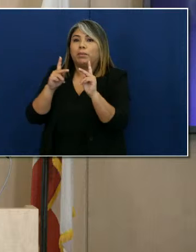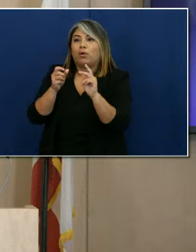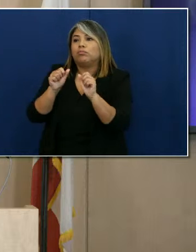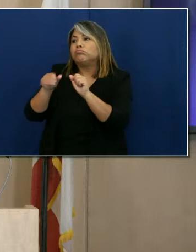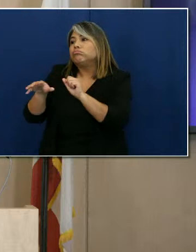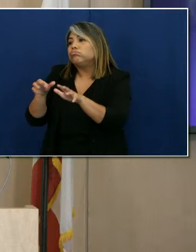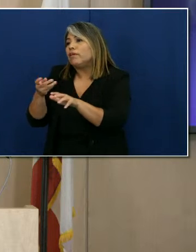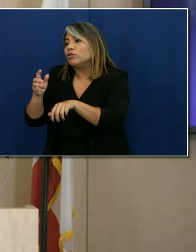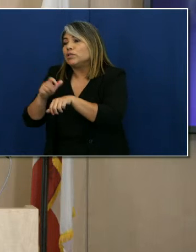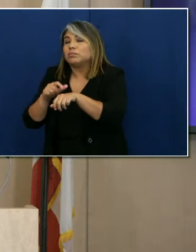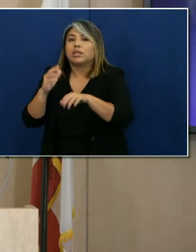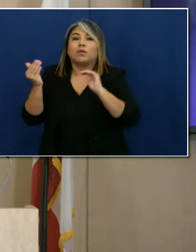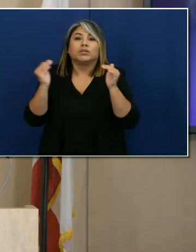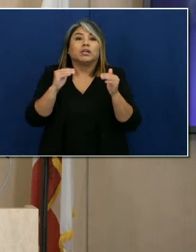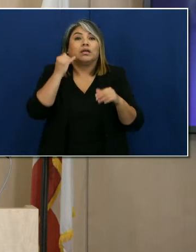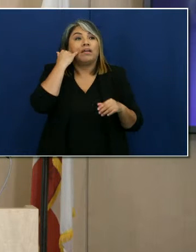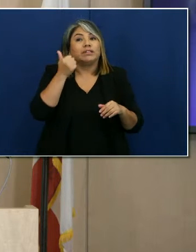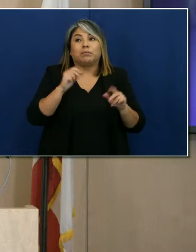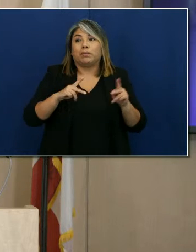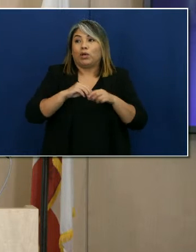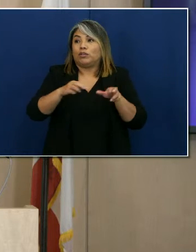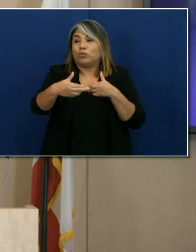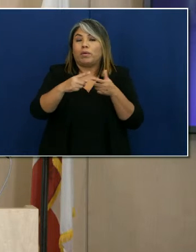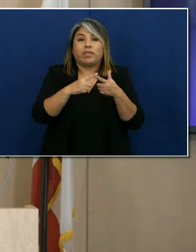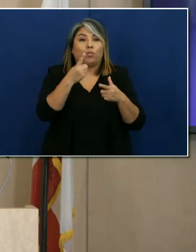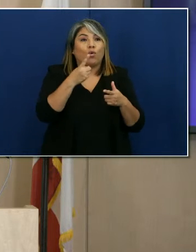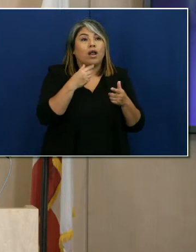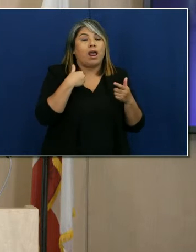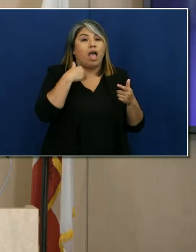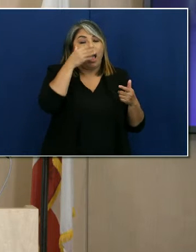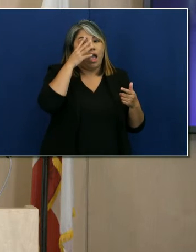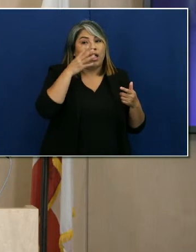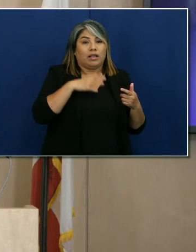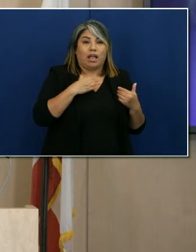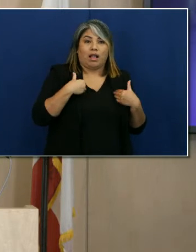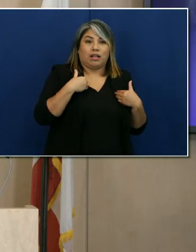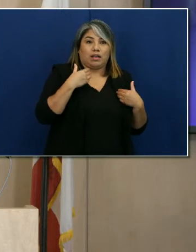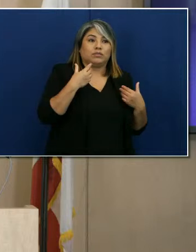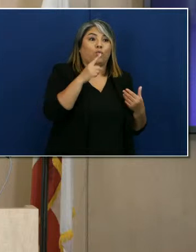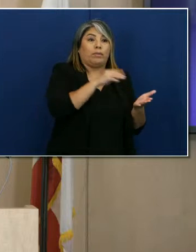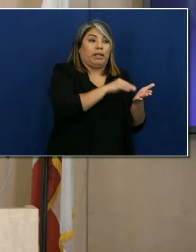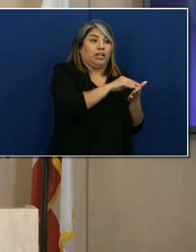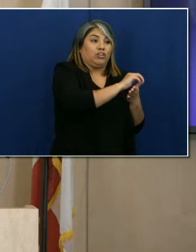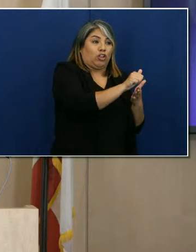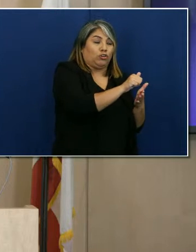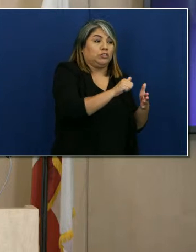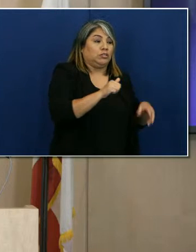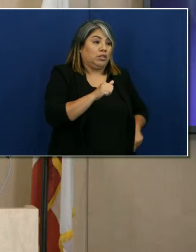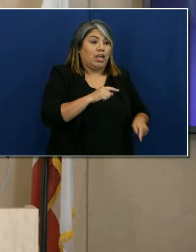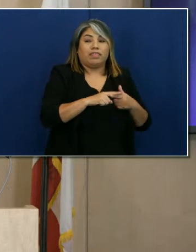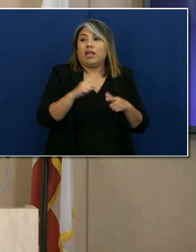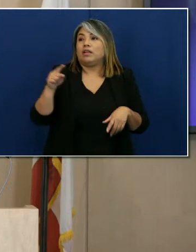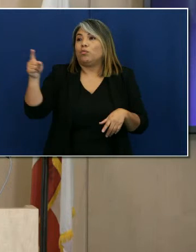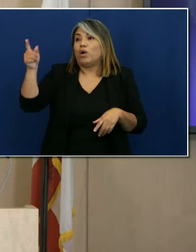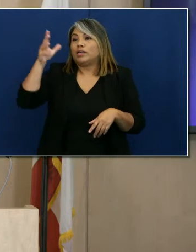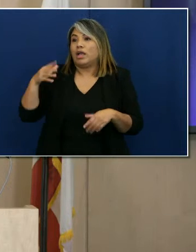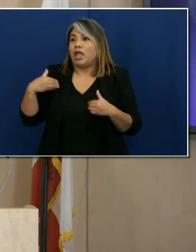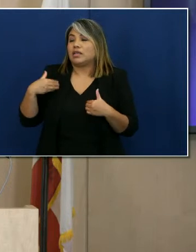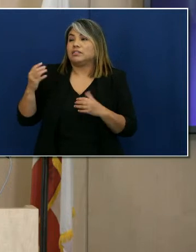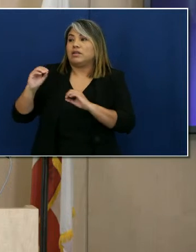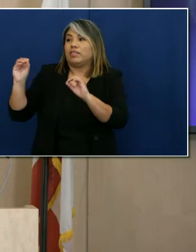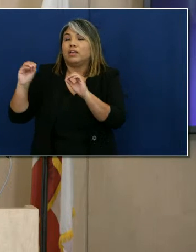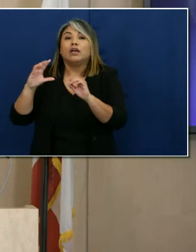analogy I would use is if there's 10 people in a room and one guy's got $1 million in his pocket and the other 9 have nothing, you can say, everybody's got, on